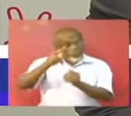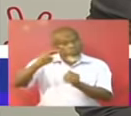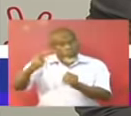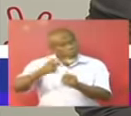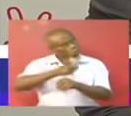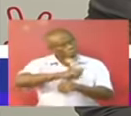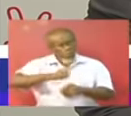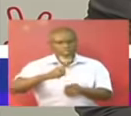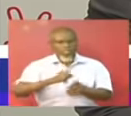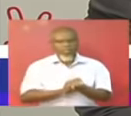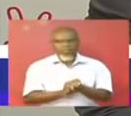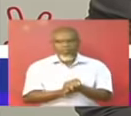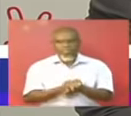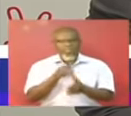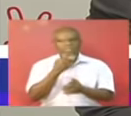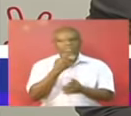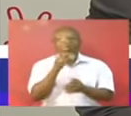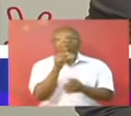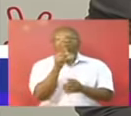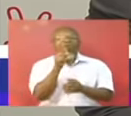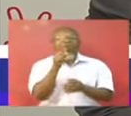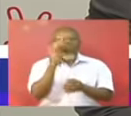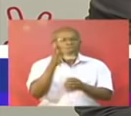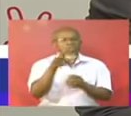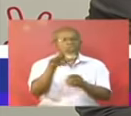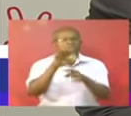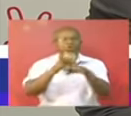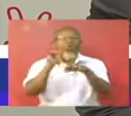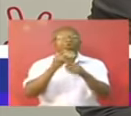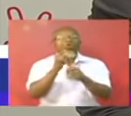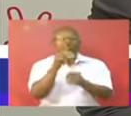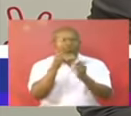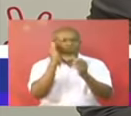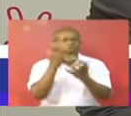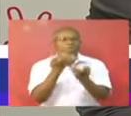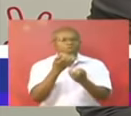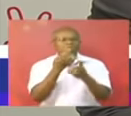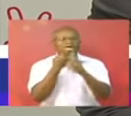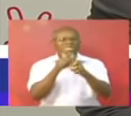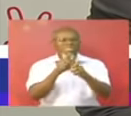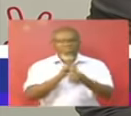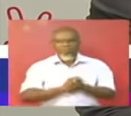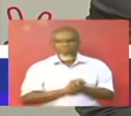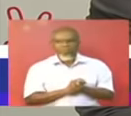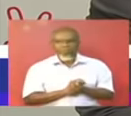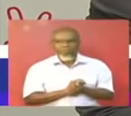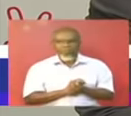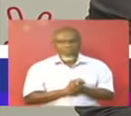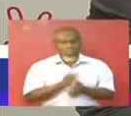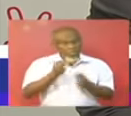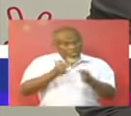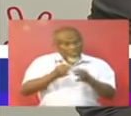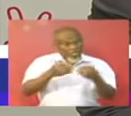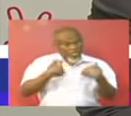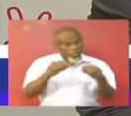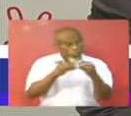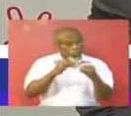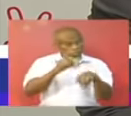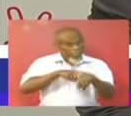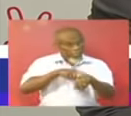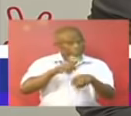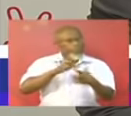relevant members of the panel. And of course, if time permits, we will accommodate a second round of